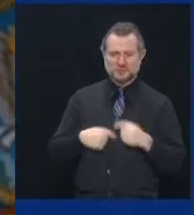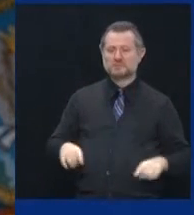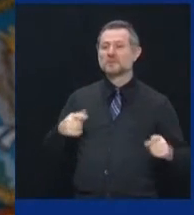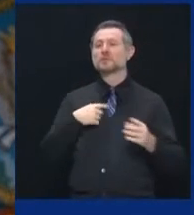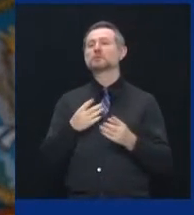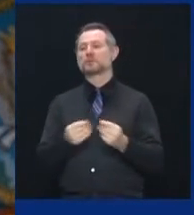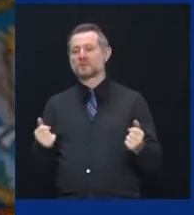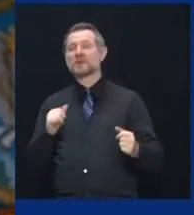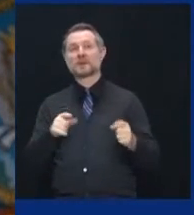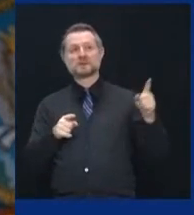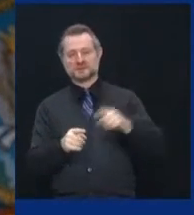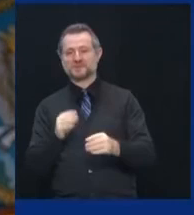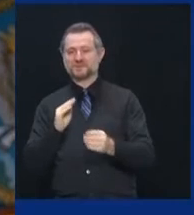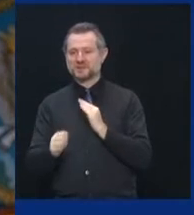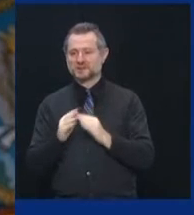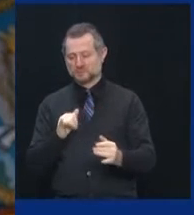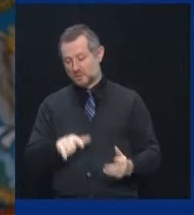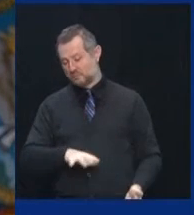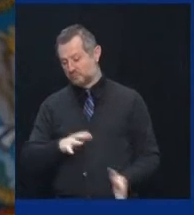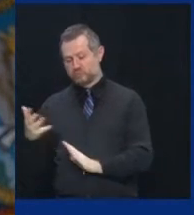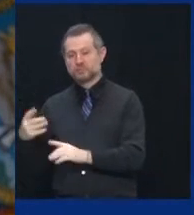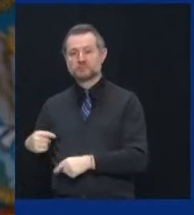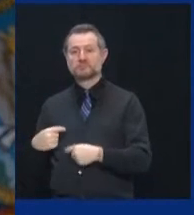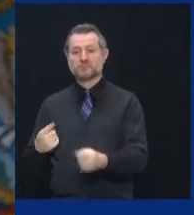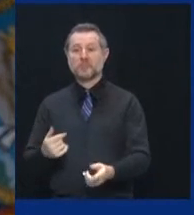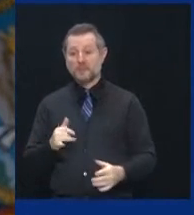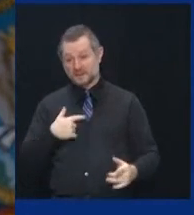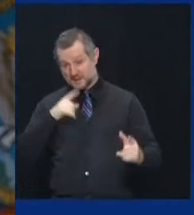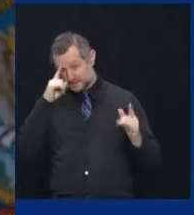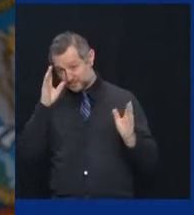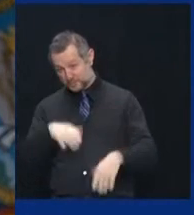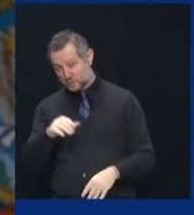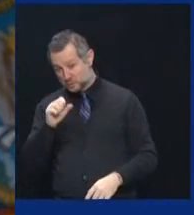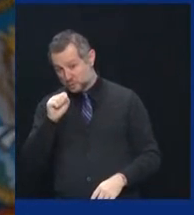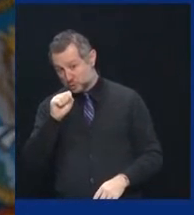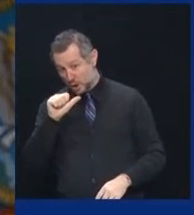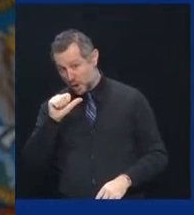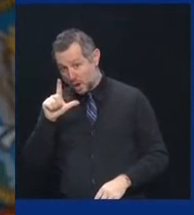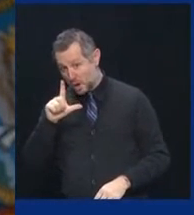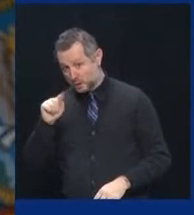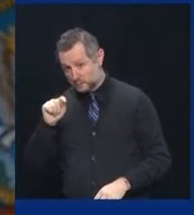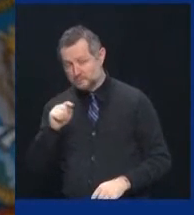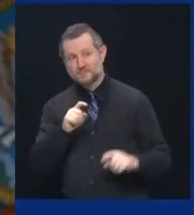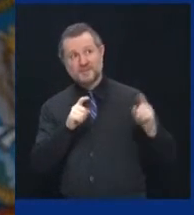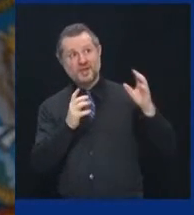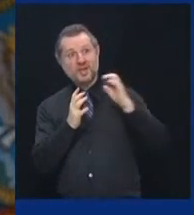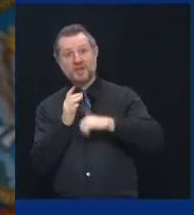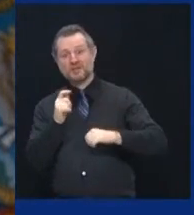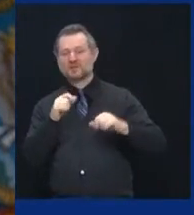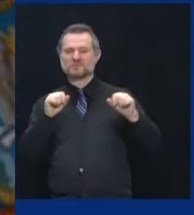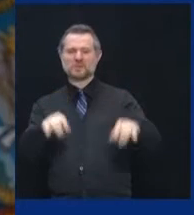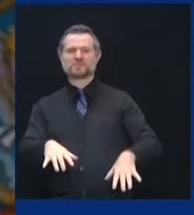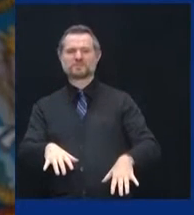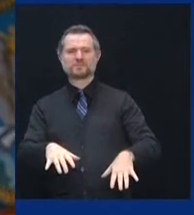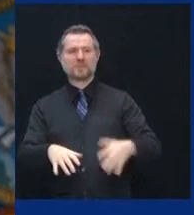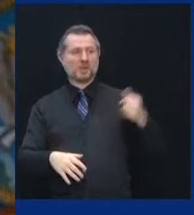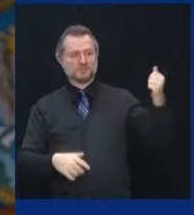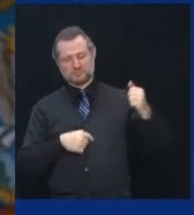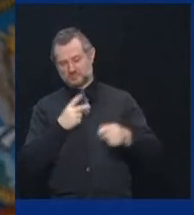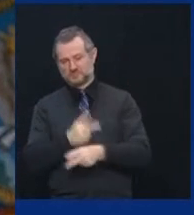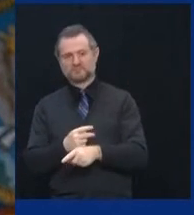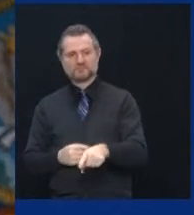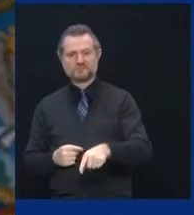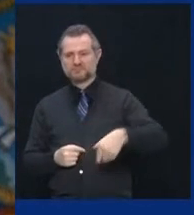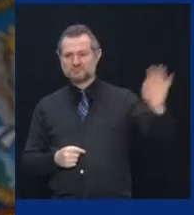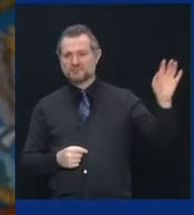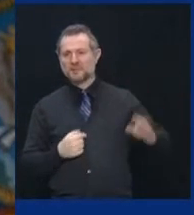caused. We expect SALT to be removed from our wounds fully and quickly. And